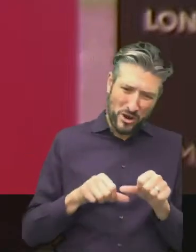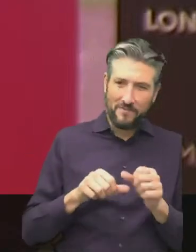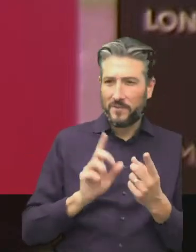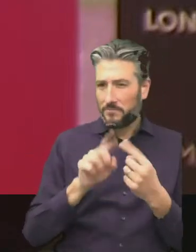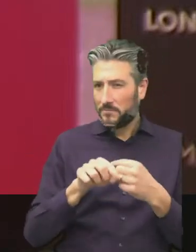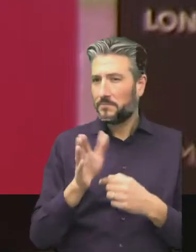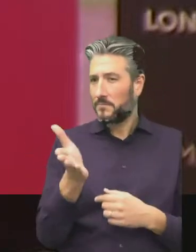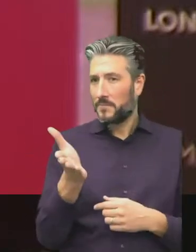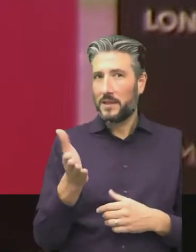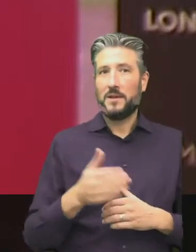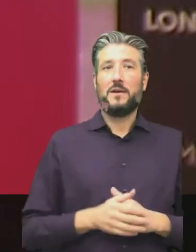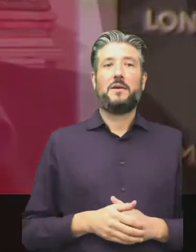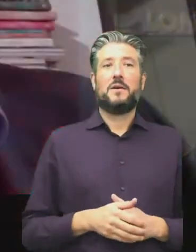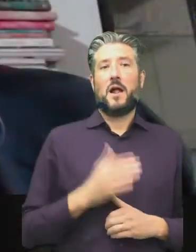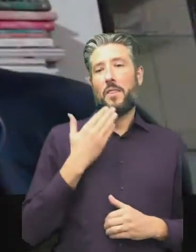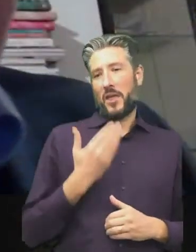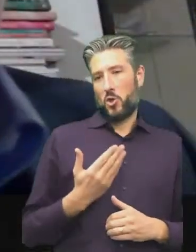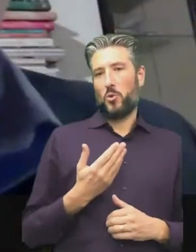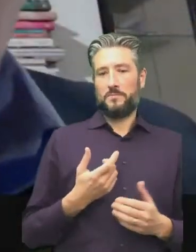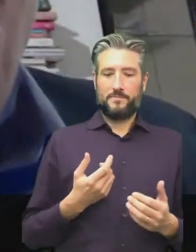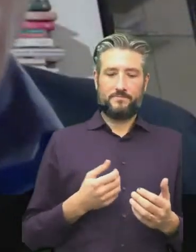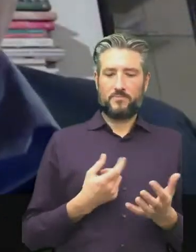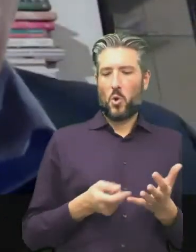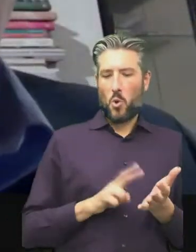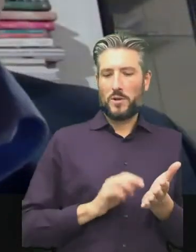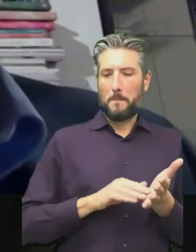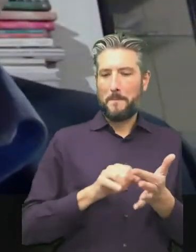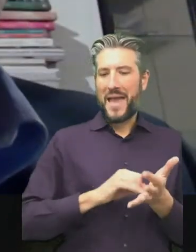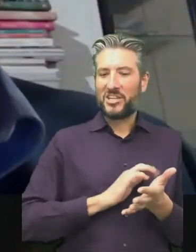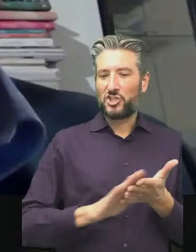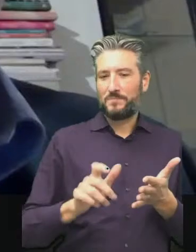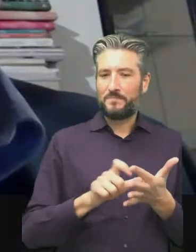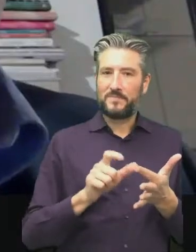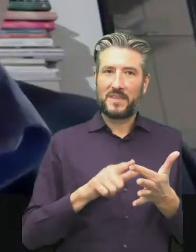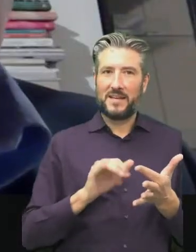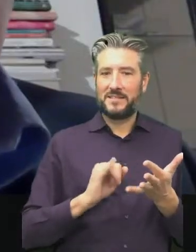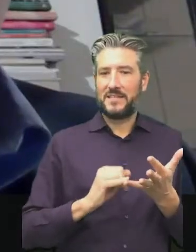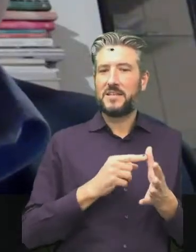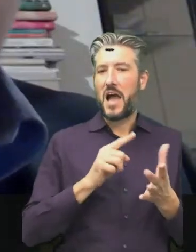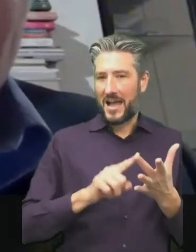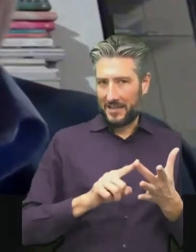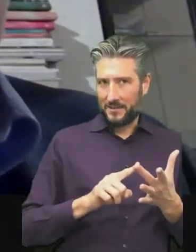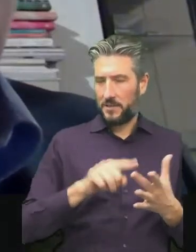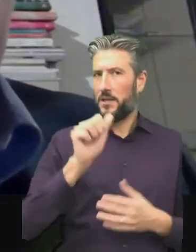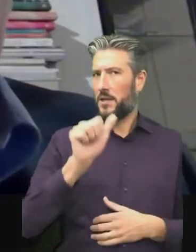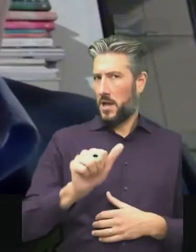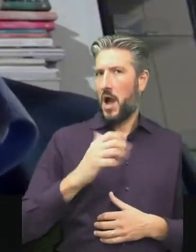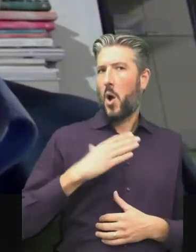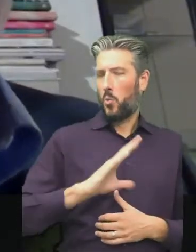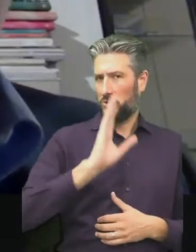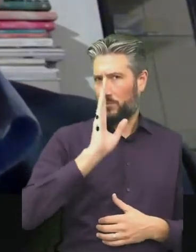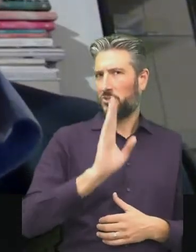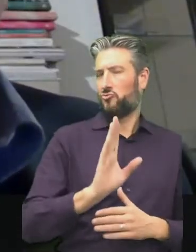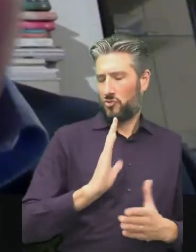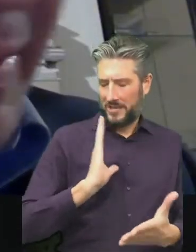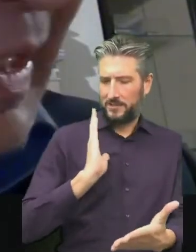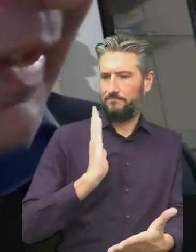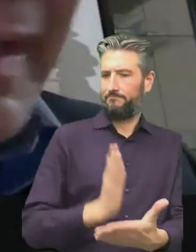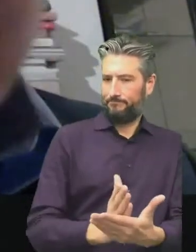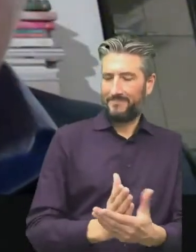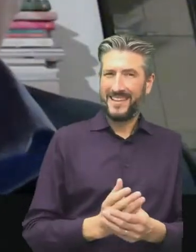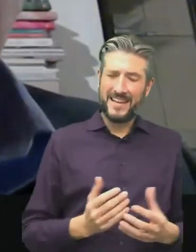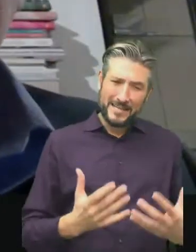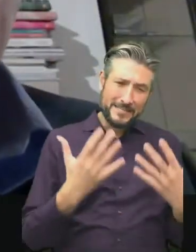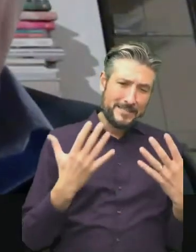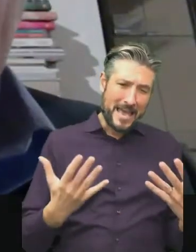Yes, sure. Thank you very much. Look, let's get some facts straight. The budgetary position that the Met finds itself in. Over the last 10 years, as a result of austerity